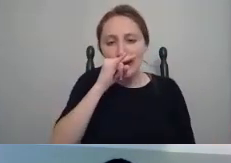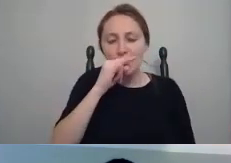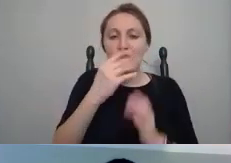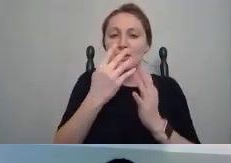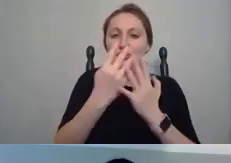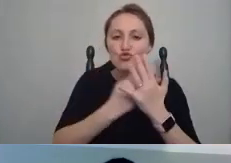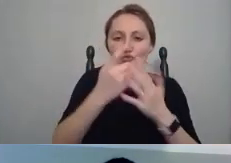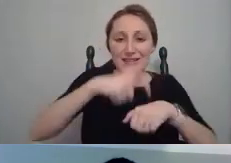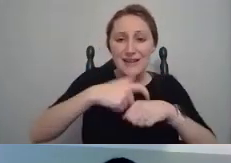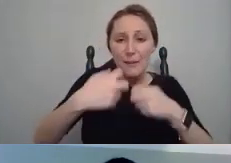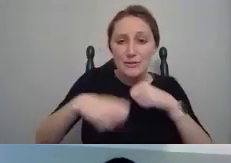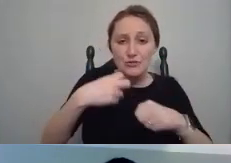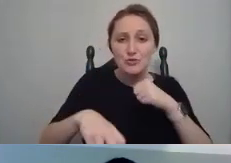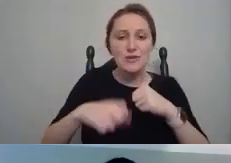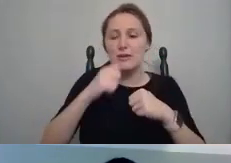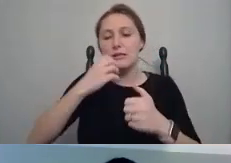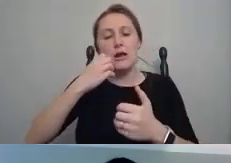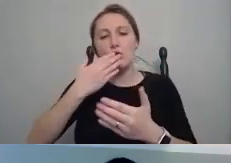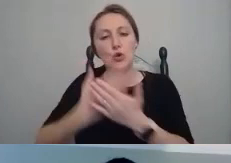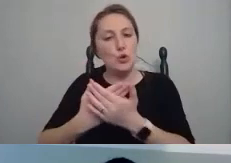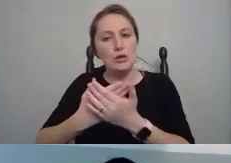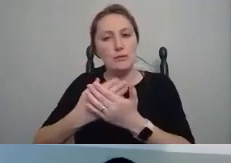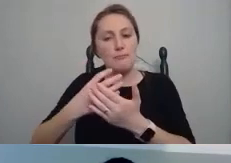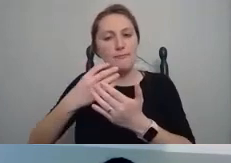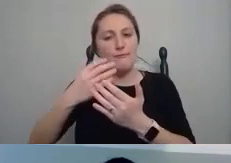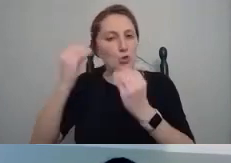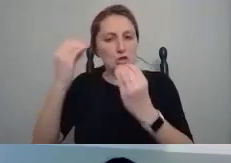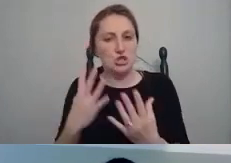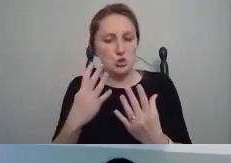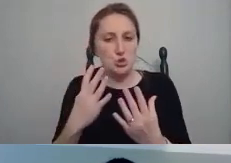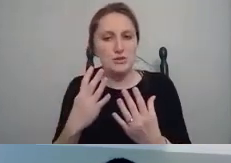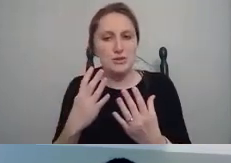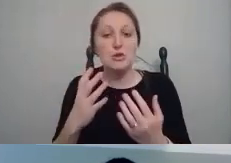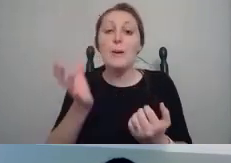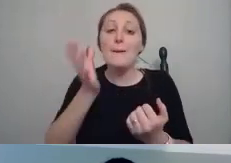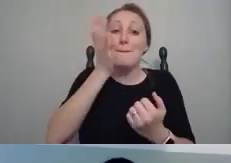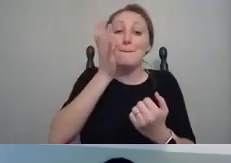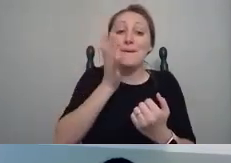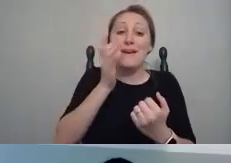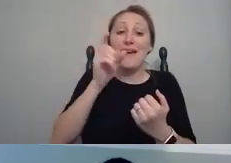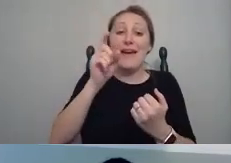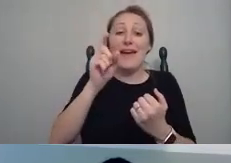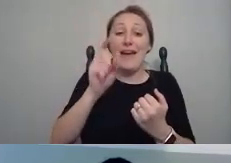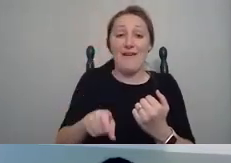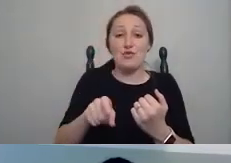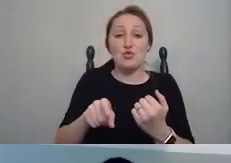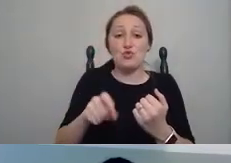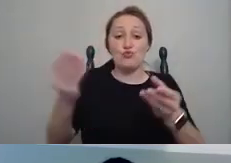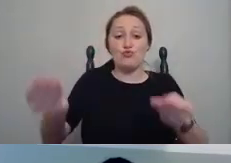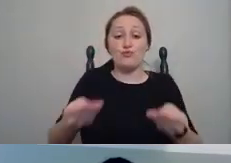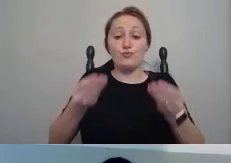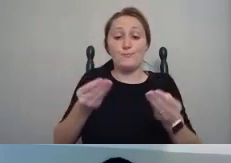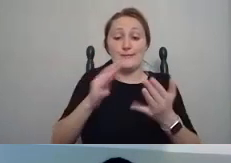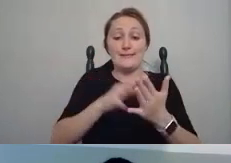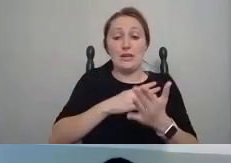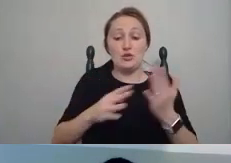certainly not good for teachers. So parents will need to take the schedule the school provides and